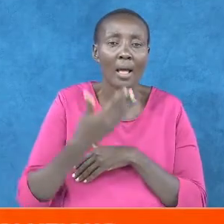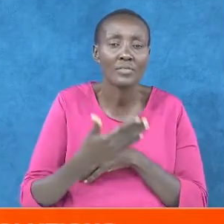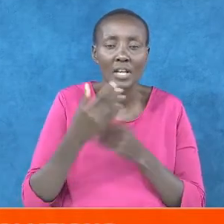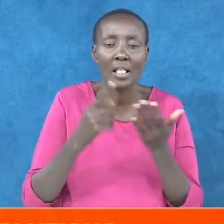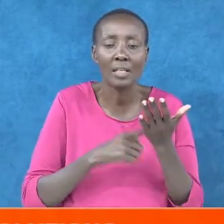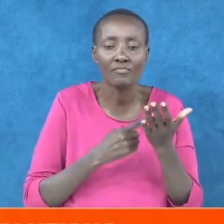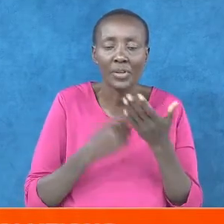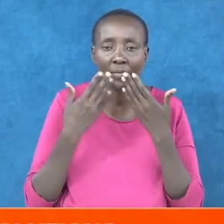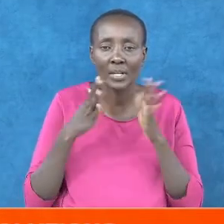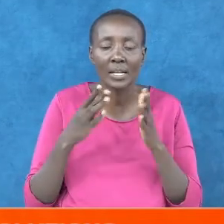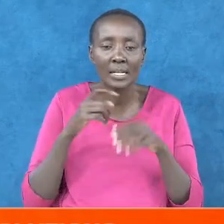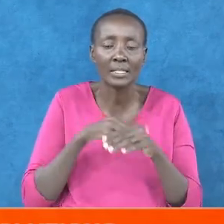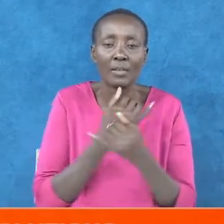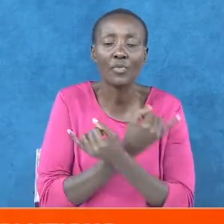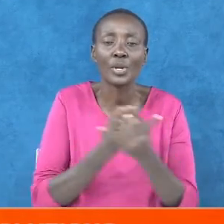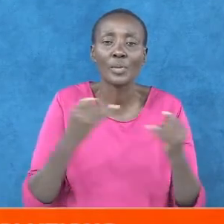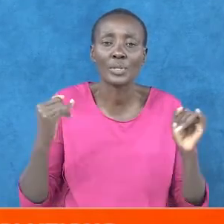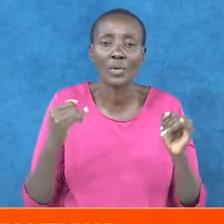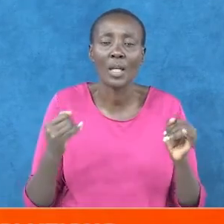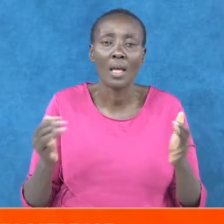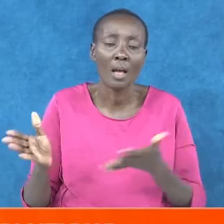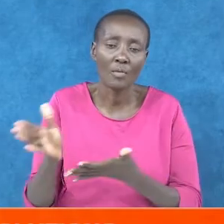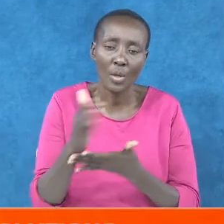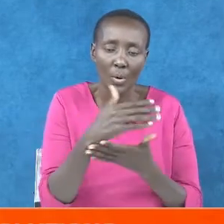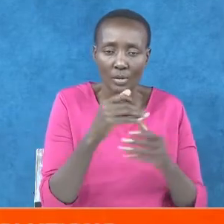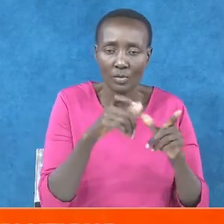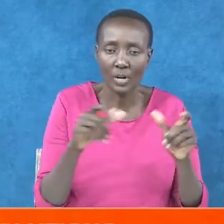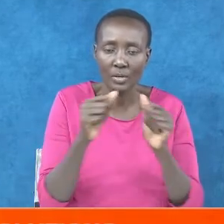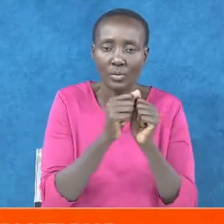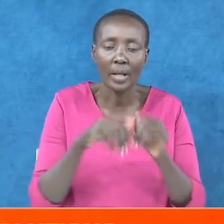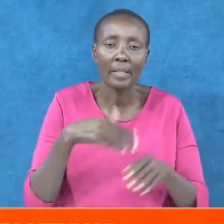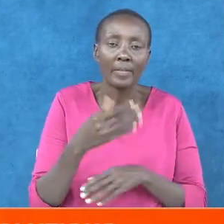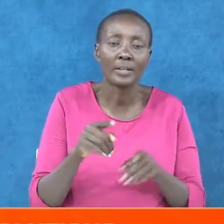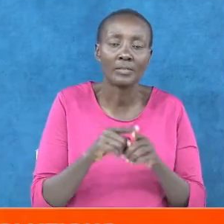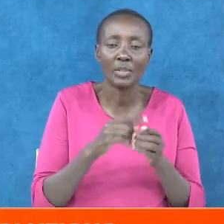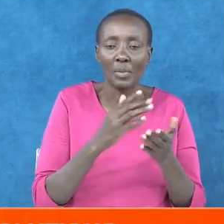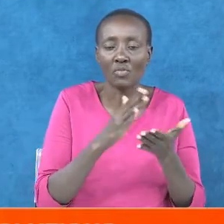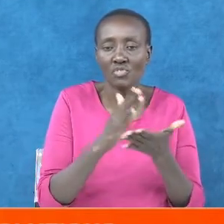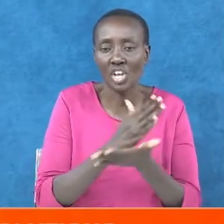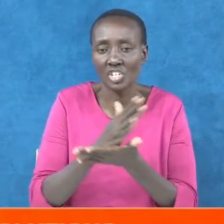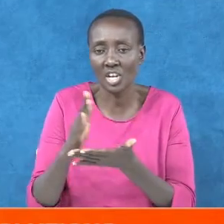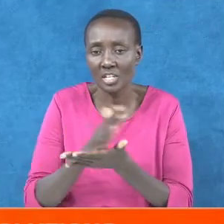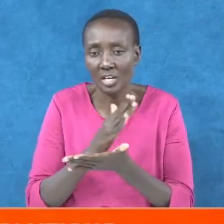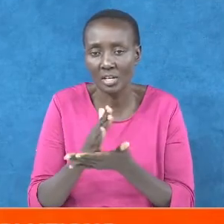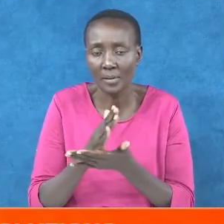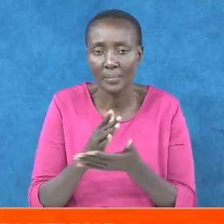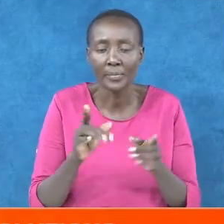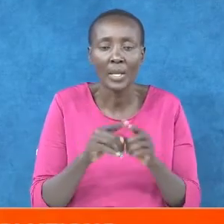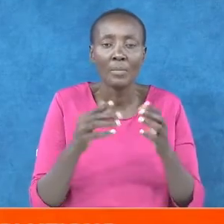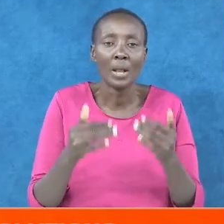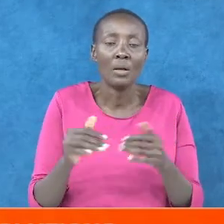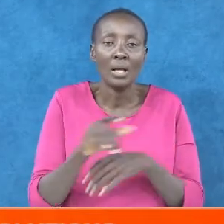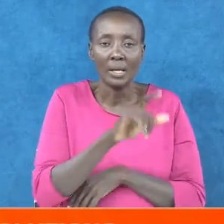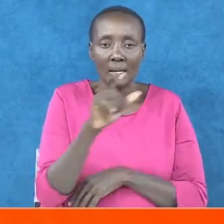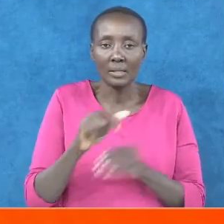colonialism ended around independence, there was the consolidation of land, and then after that there was the adjudication. So there's a lot of adjudication of land in areas